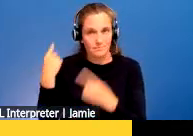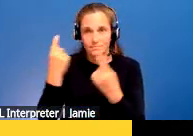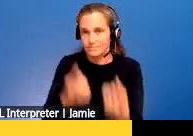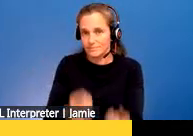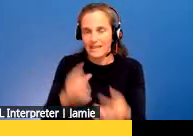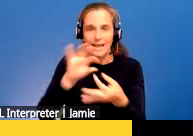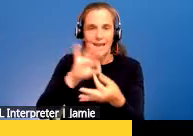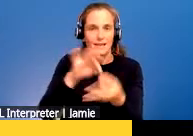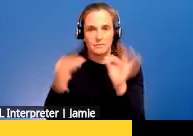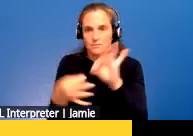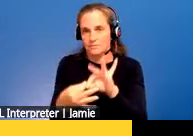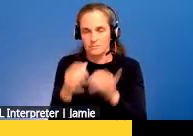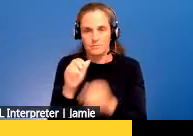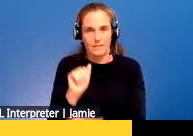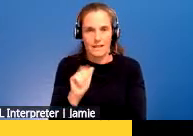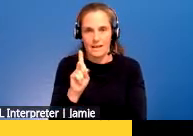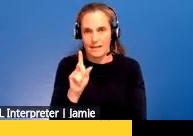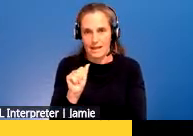interpretation of the ADA.